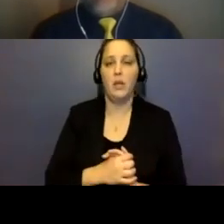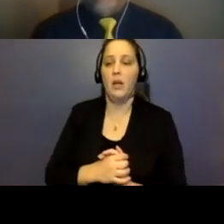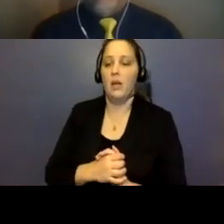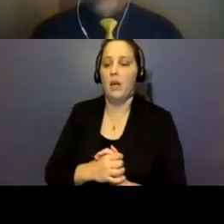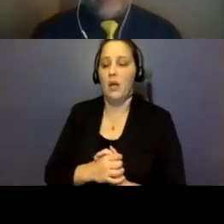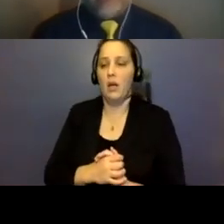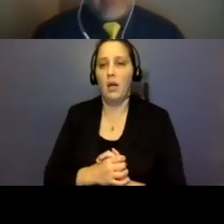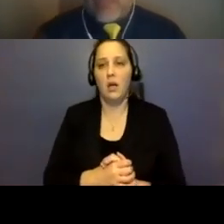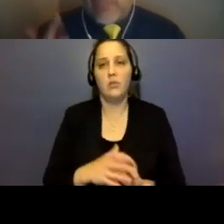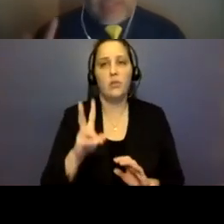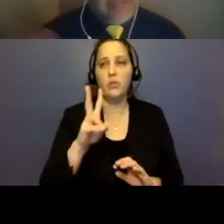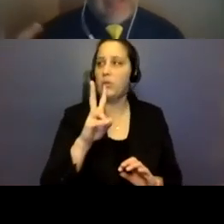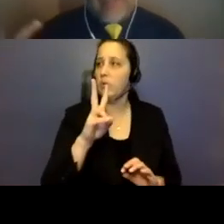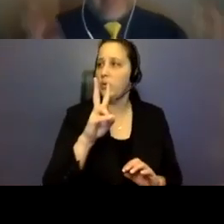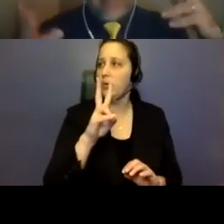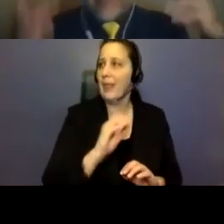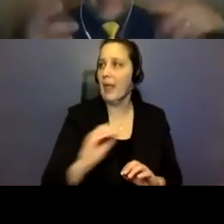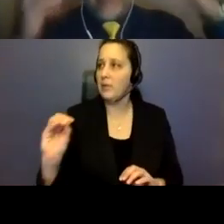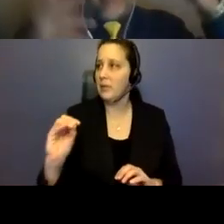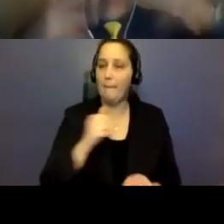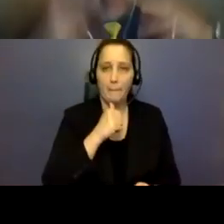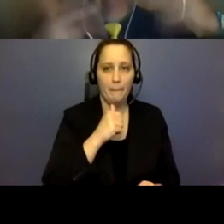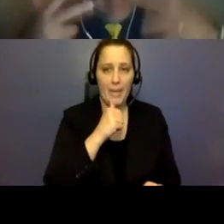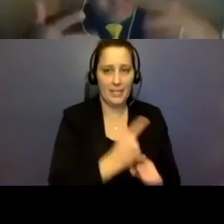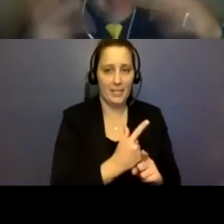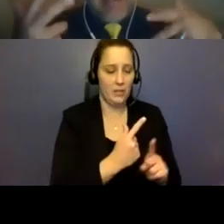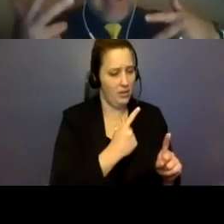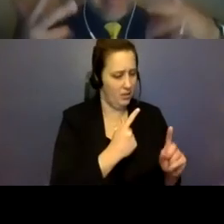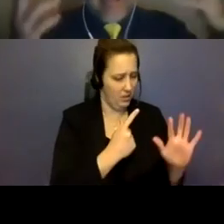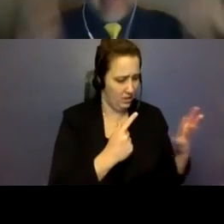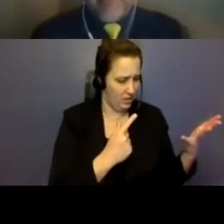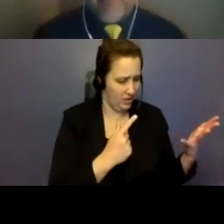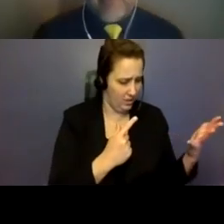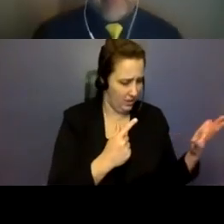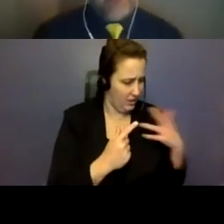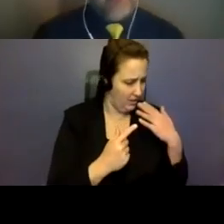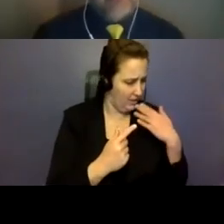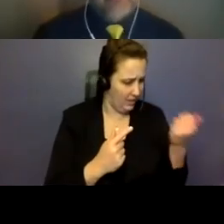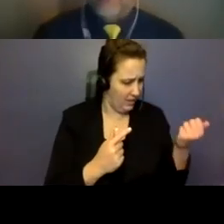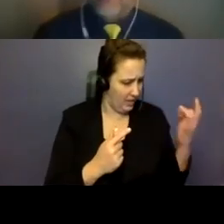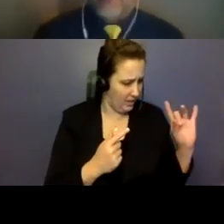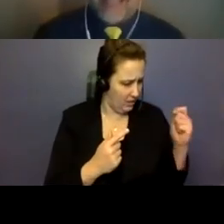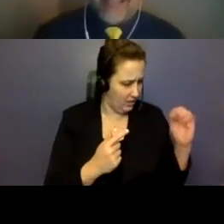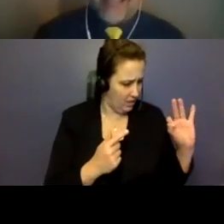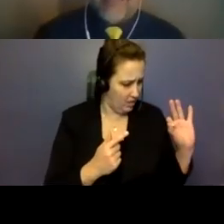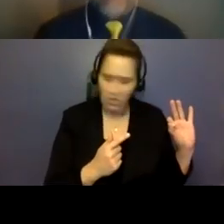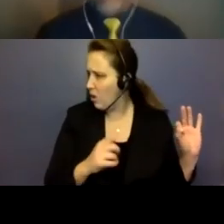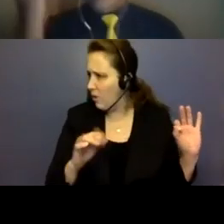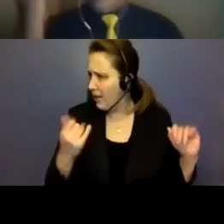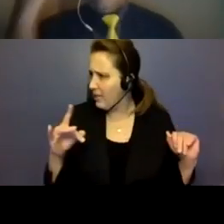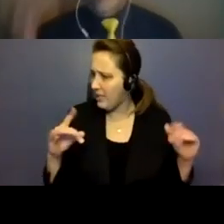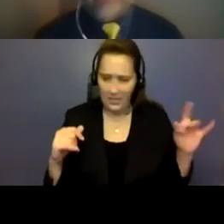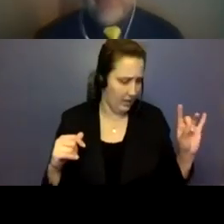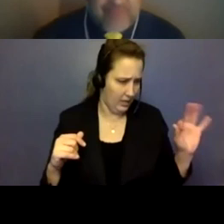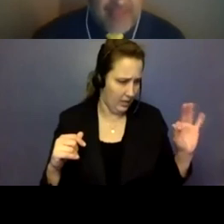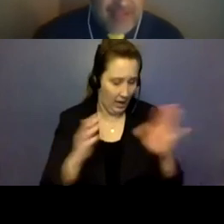In 2000, she said the right 18 and 19. I don't remember. No, it was 18. No, 19.